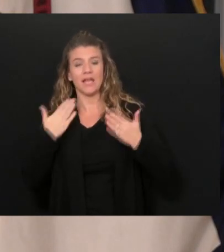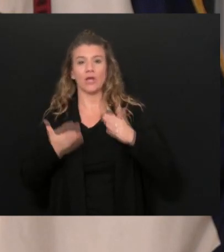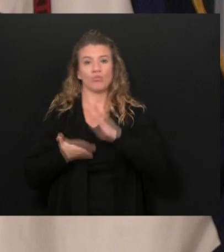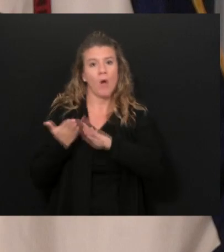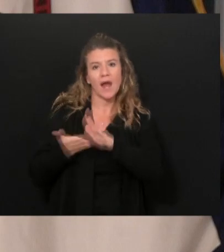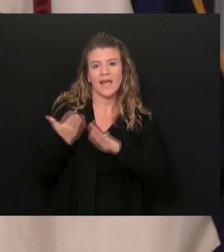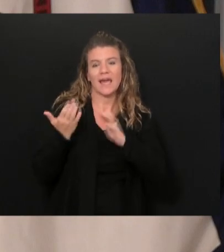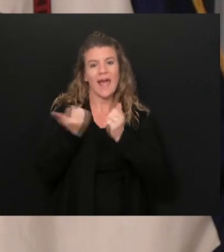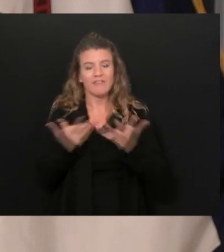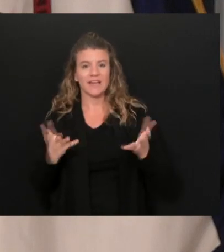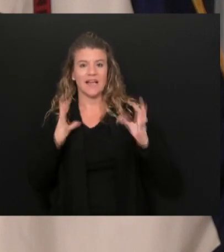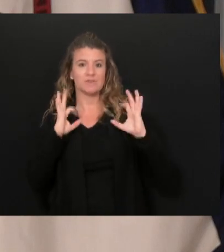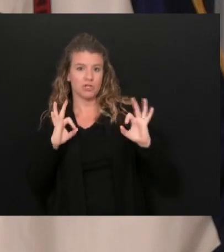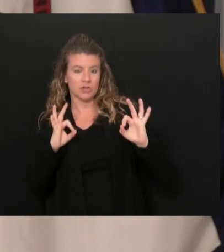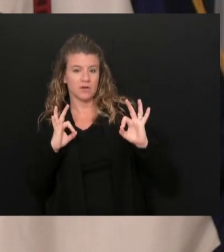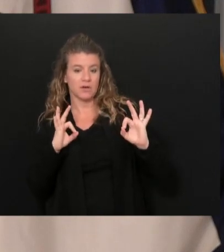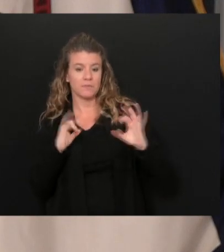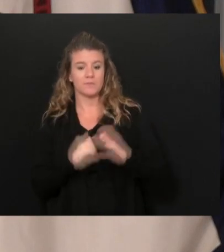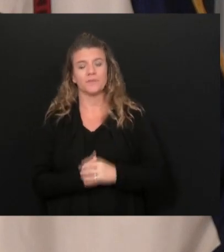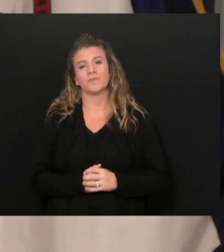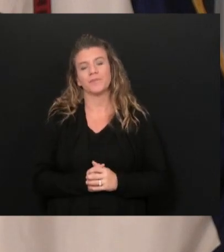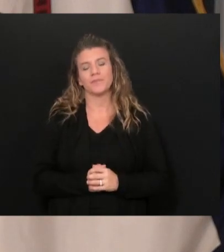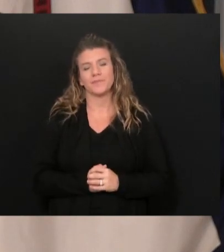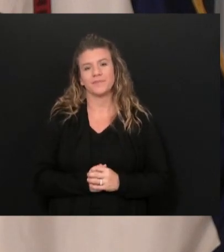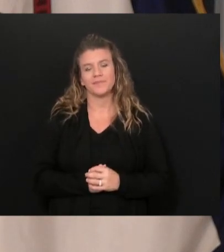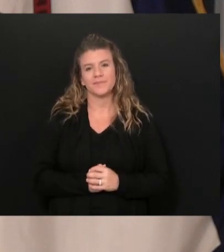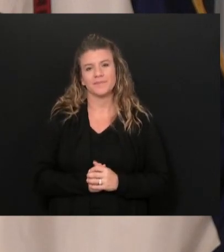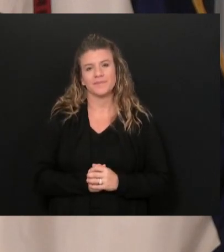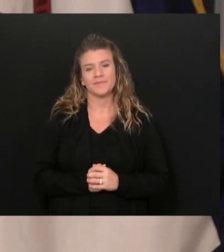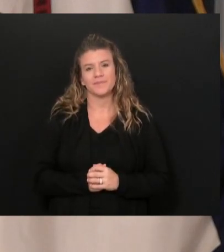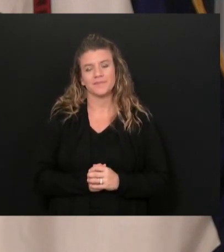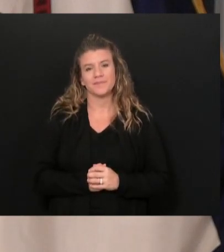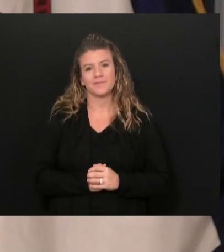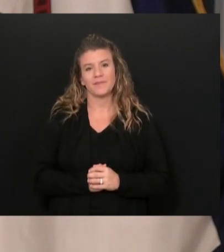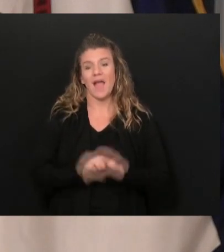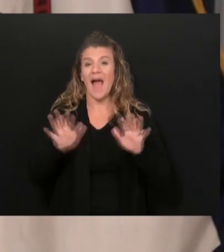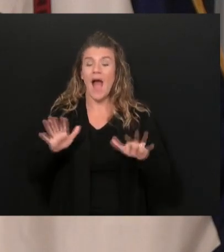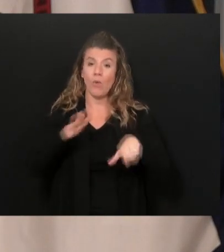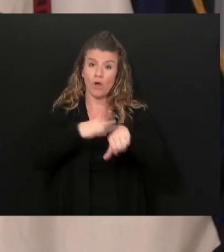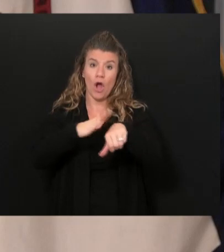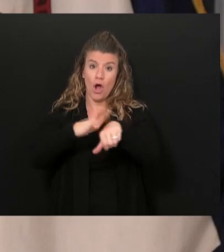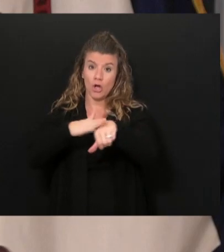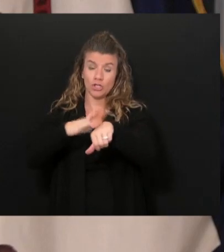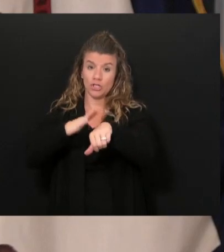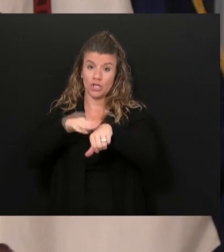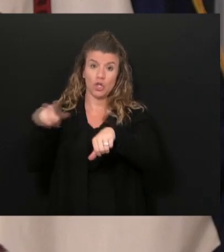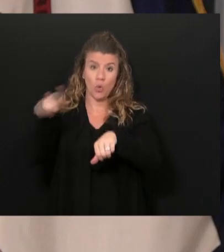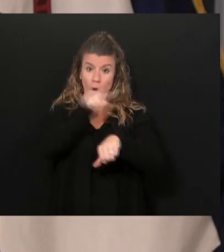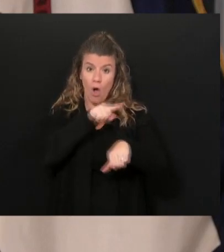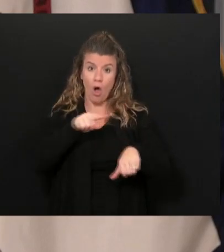as it should. I just only caution everyone just on this, that